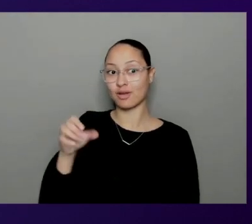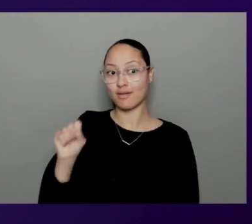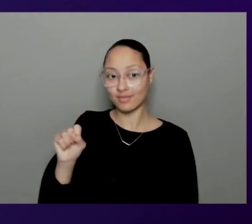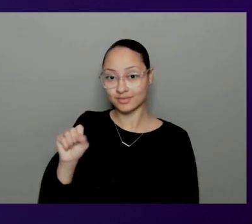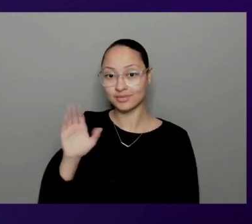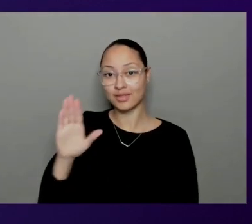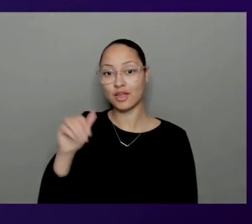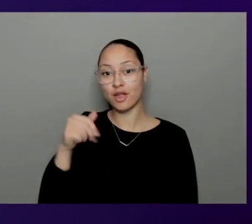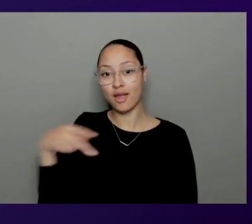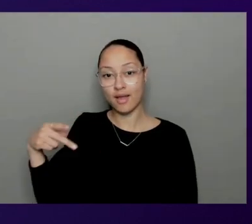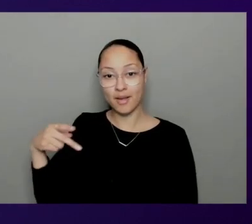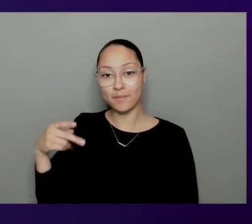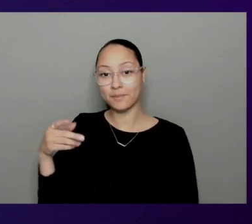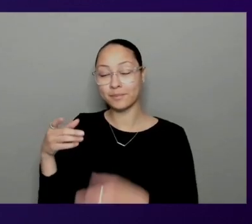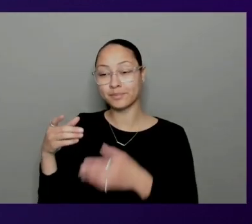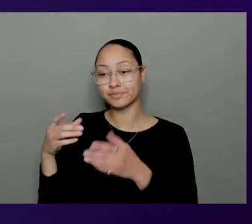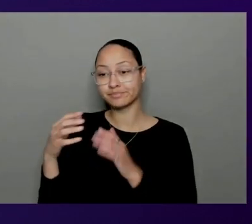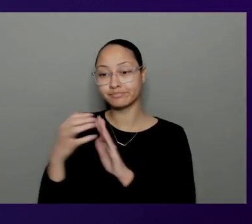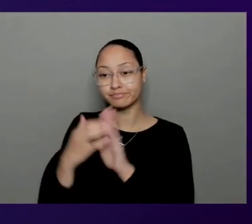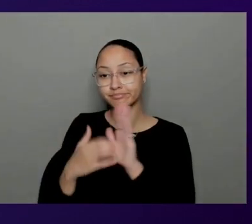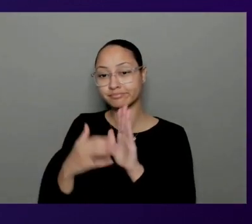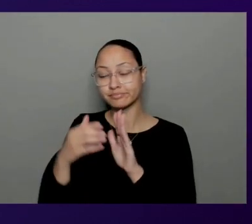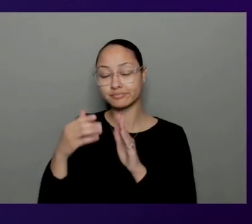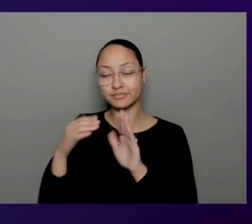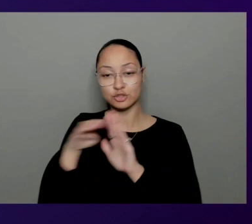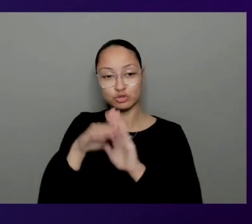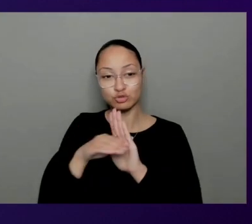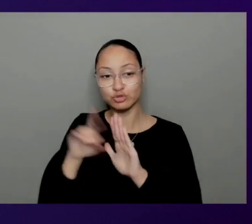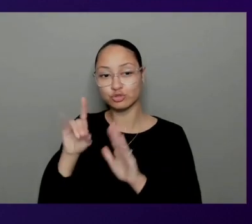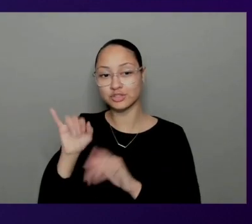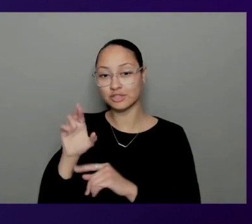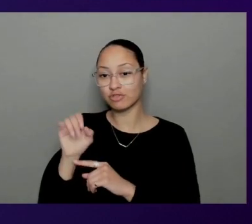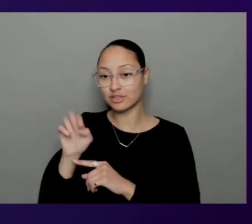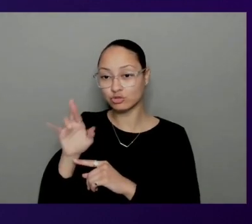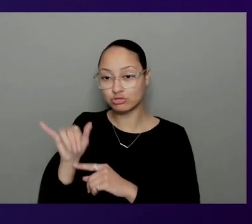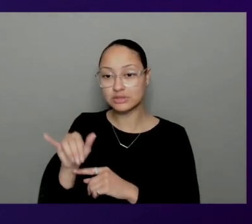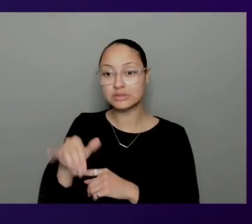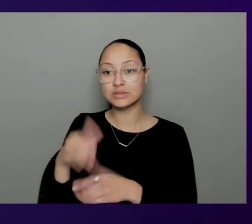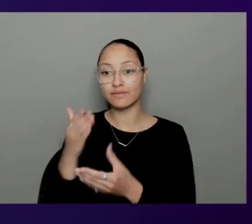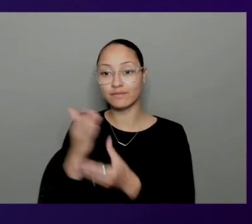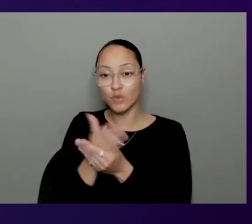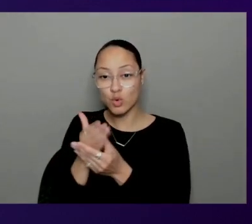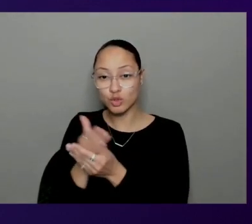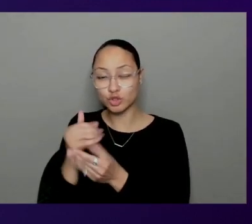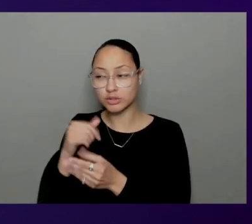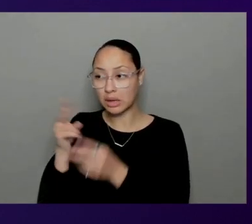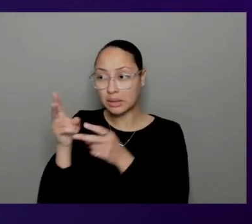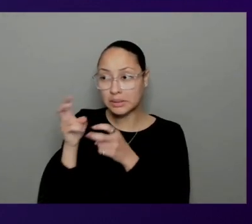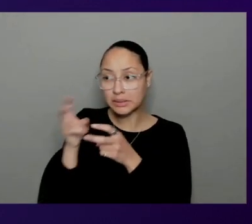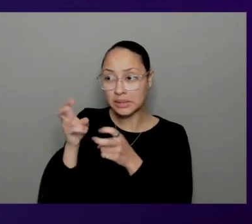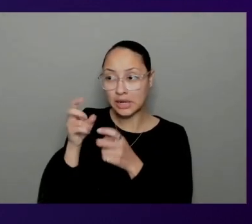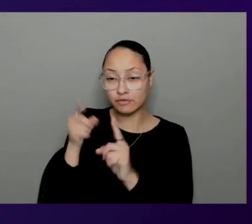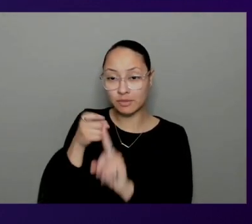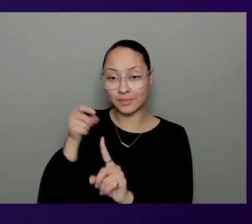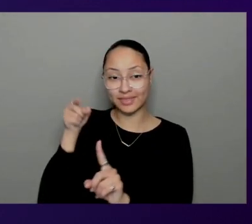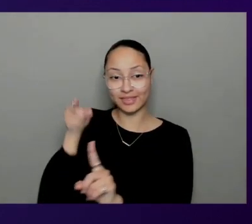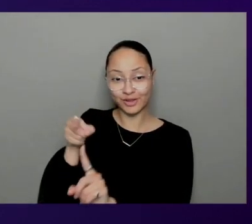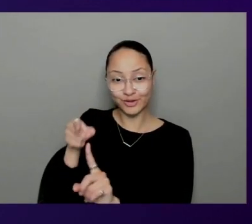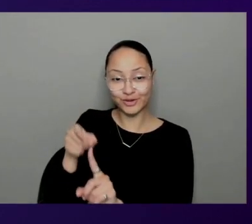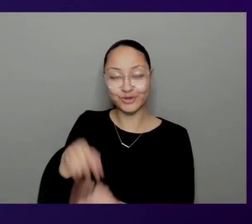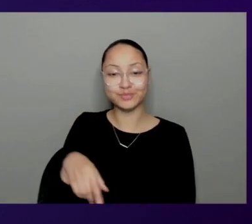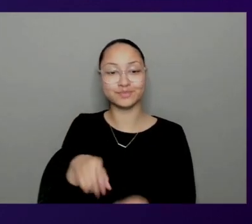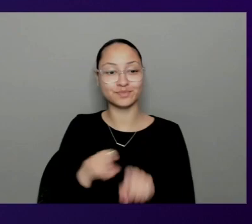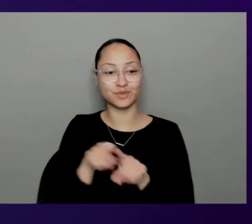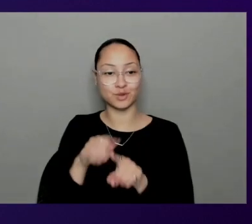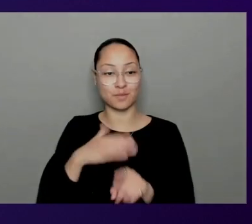directories, app folders. They have a new app router that came out. I can take benefits from that. I also get the ability to inject my code directly into